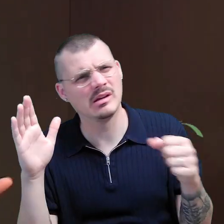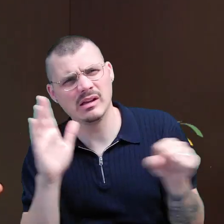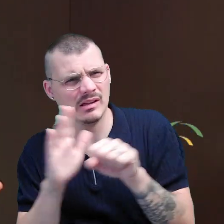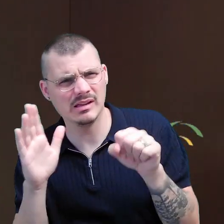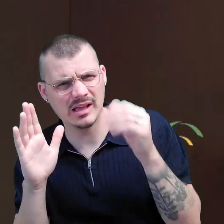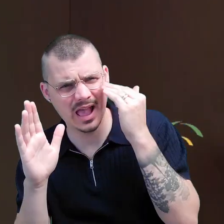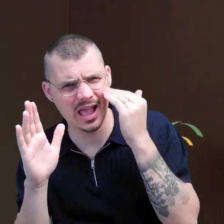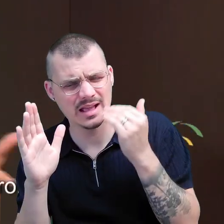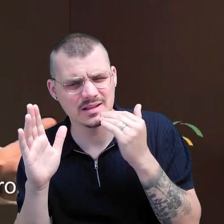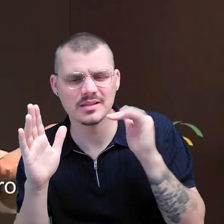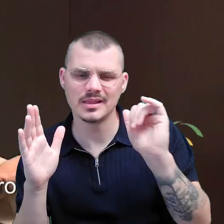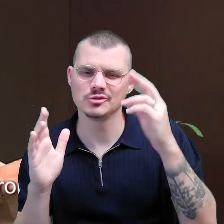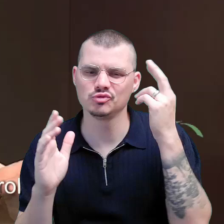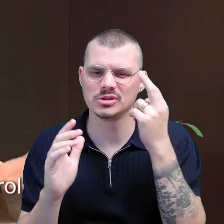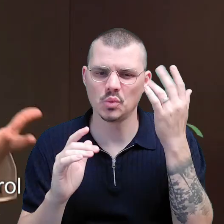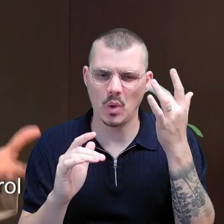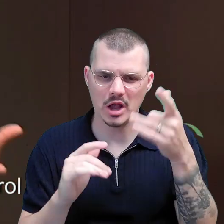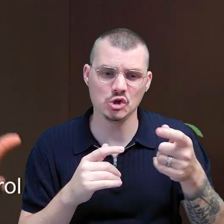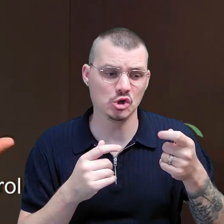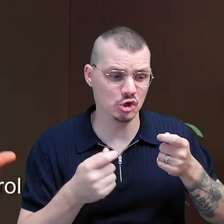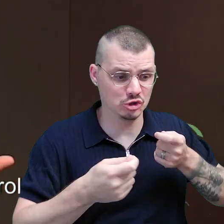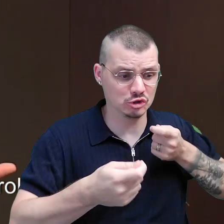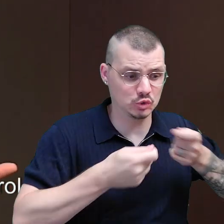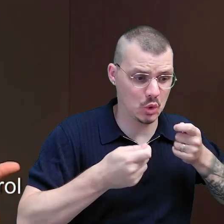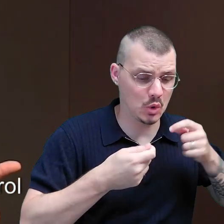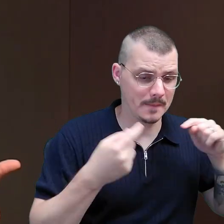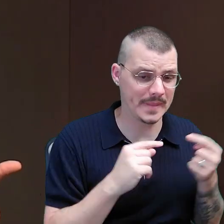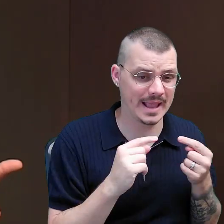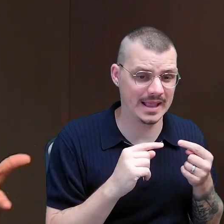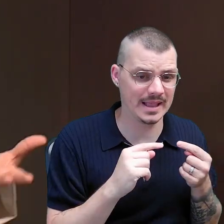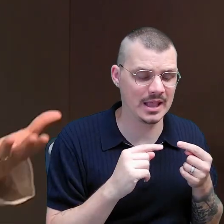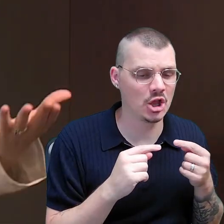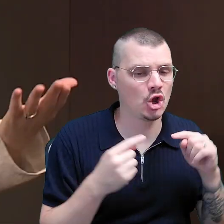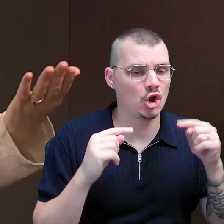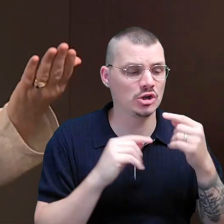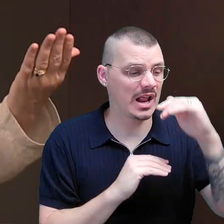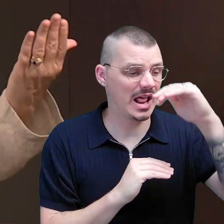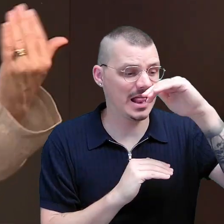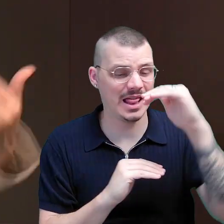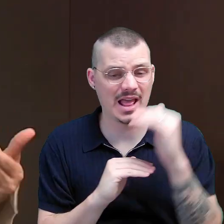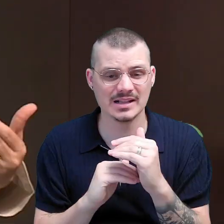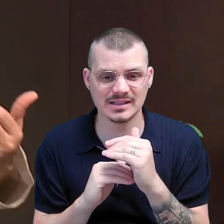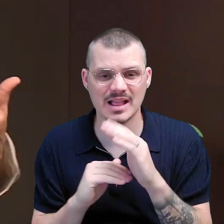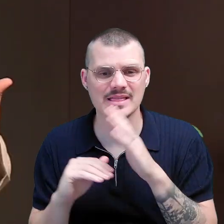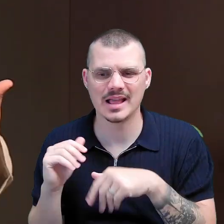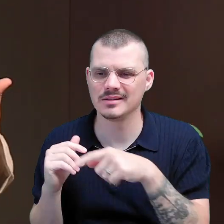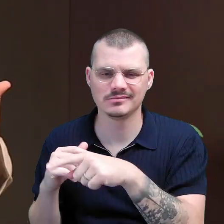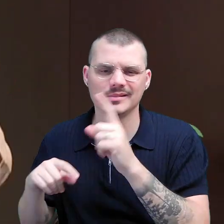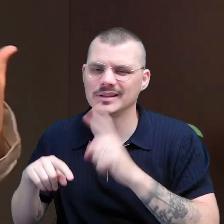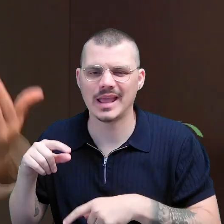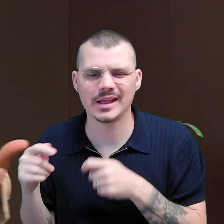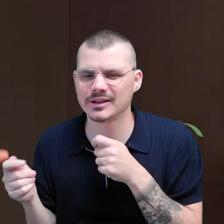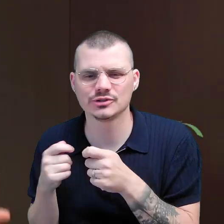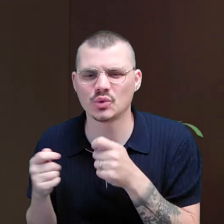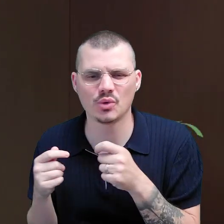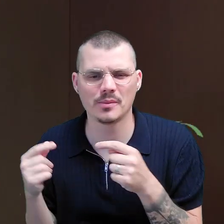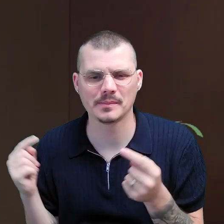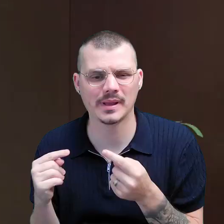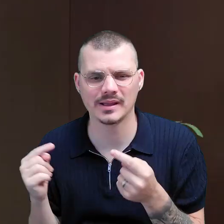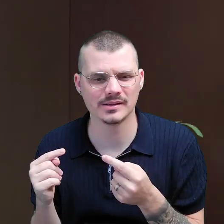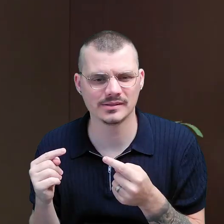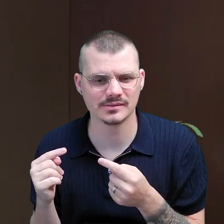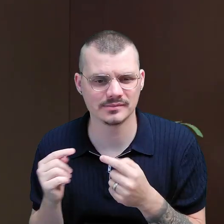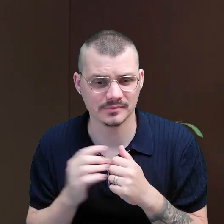place that hurts, that's the reason. The pain you can control hurts less than the pain you